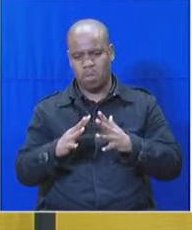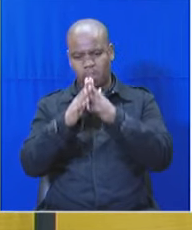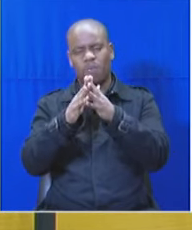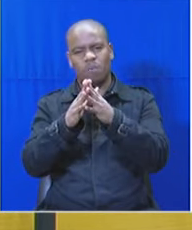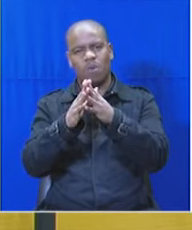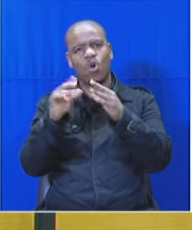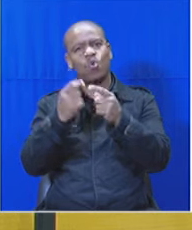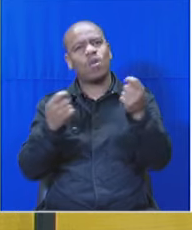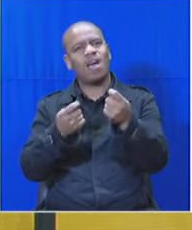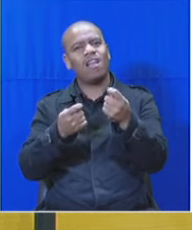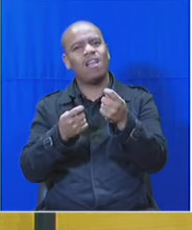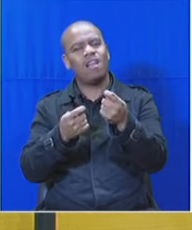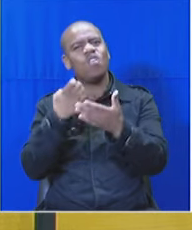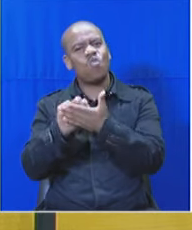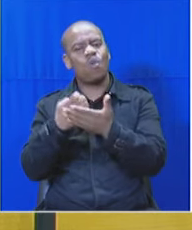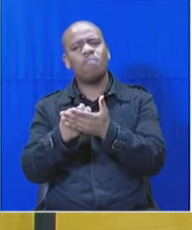that we pursue.